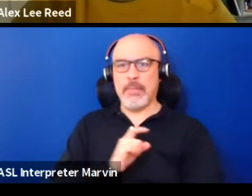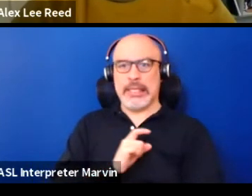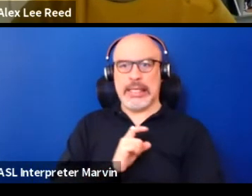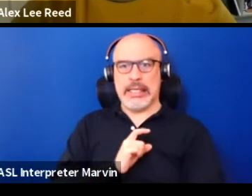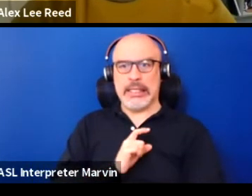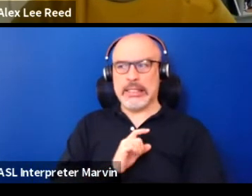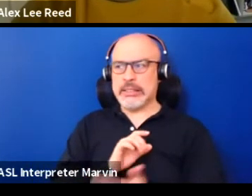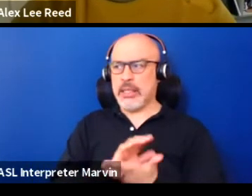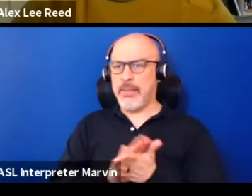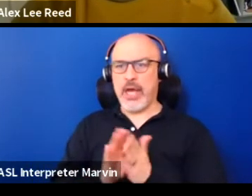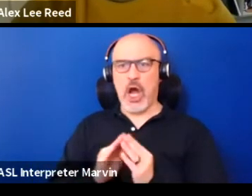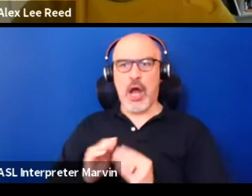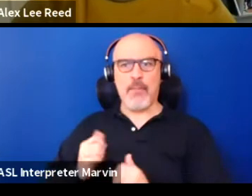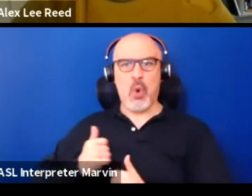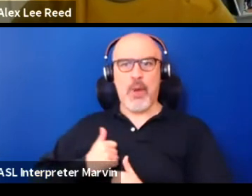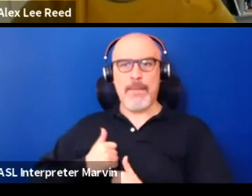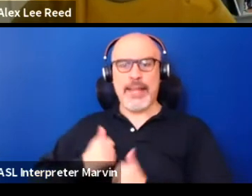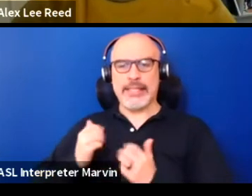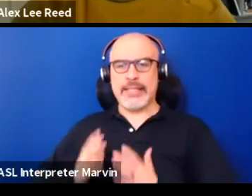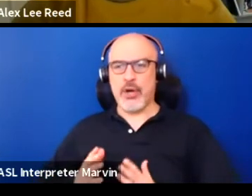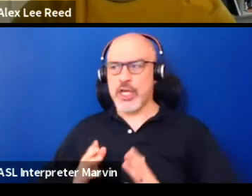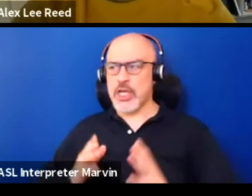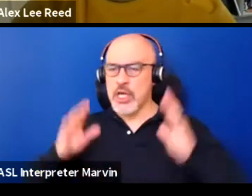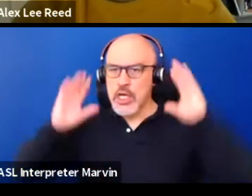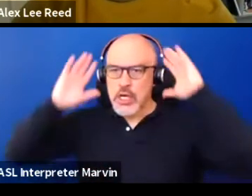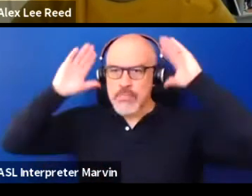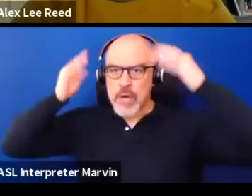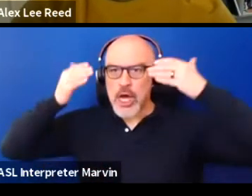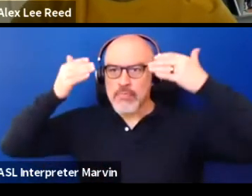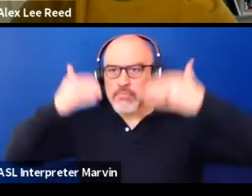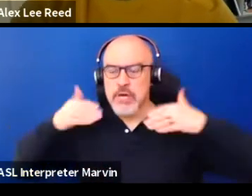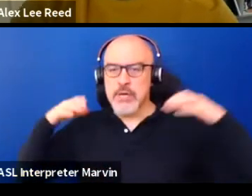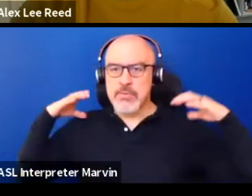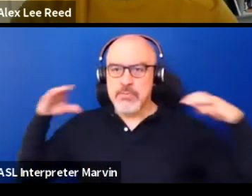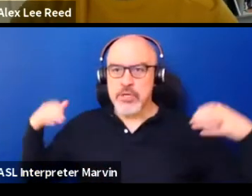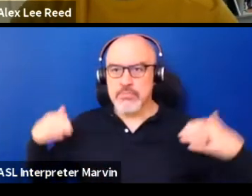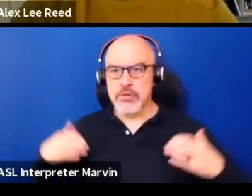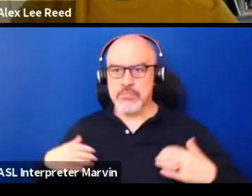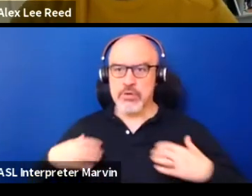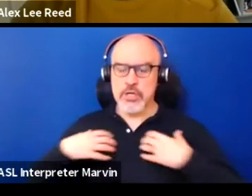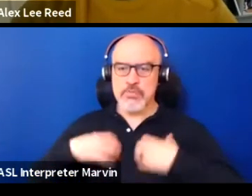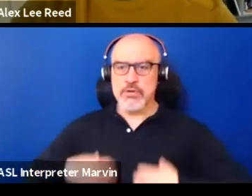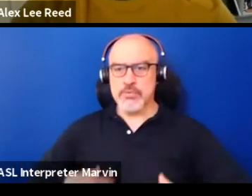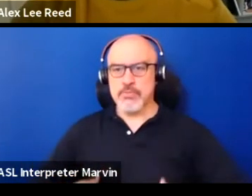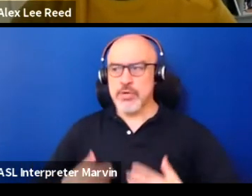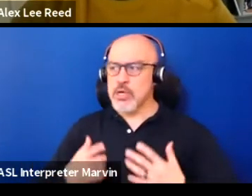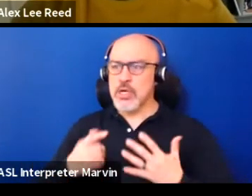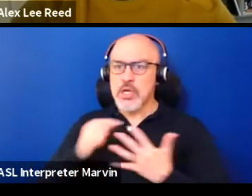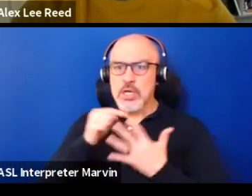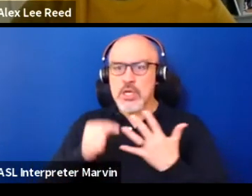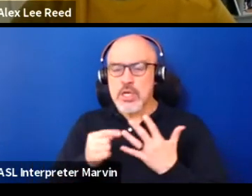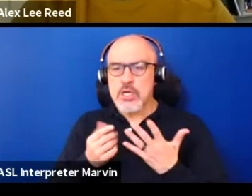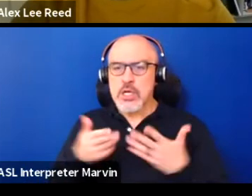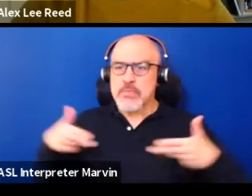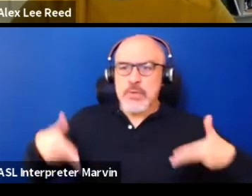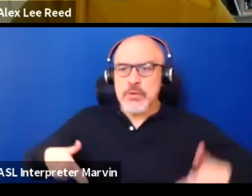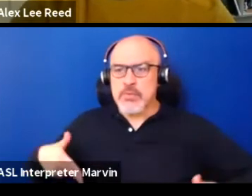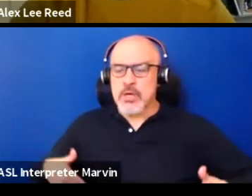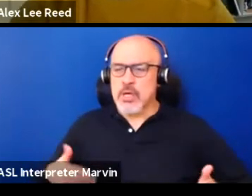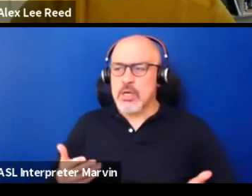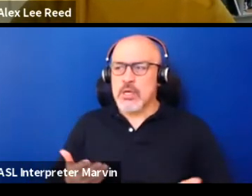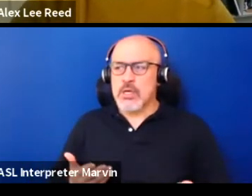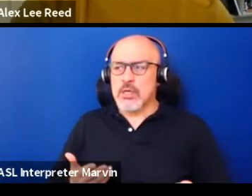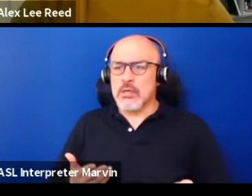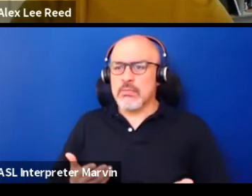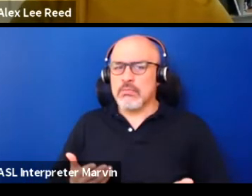militarized, that they're wearing all of this combat armor and stuff to